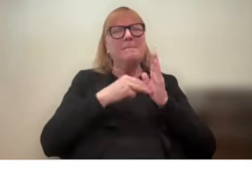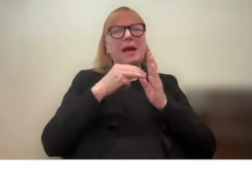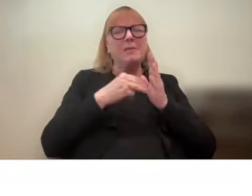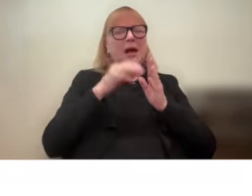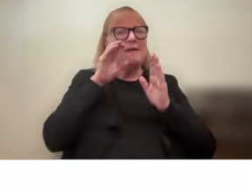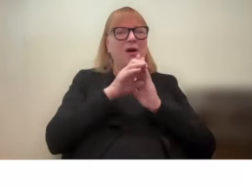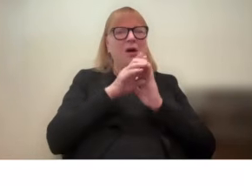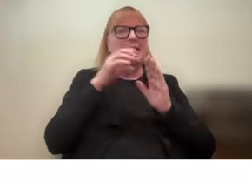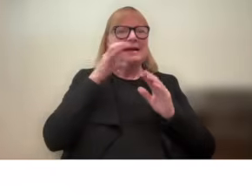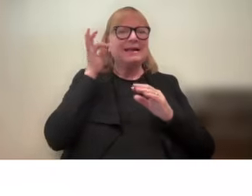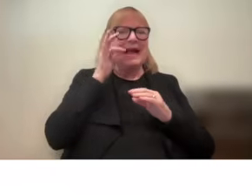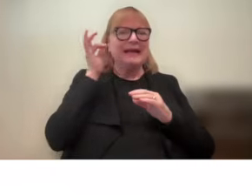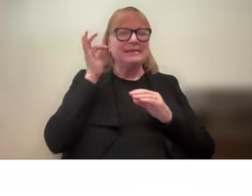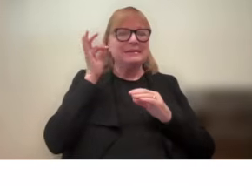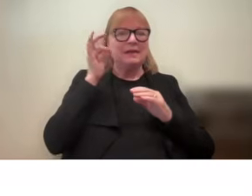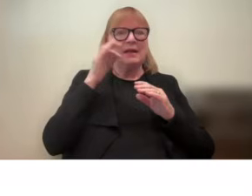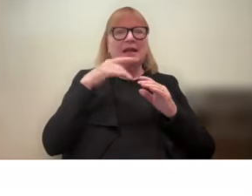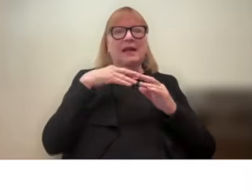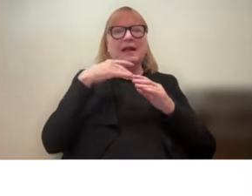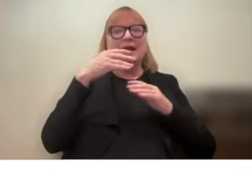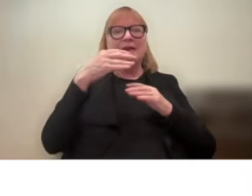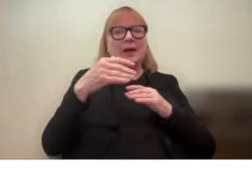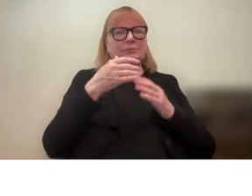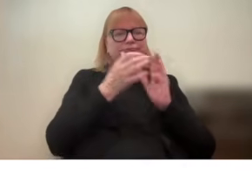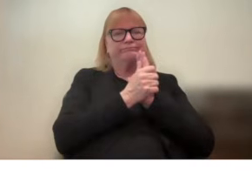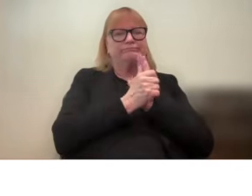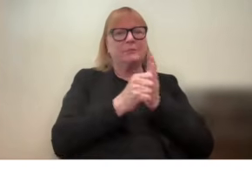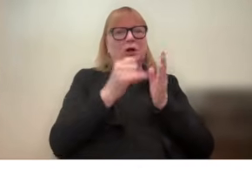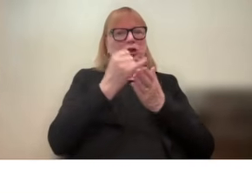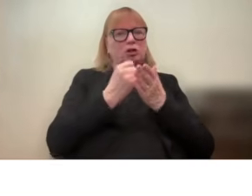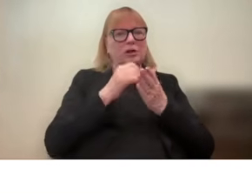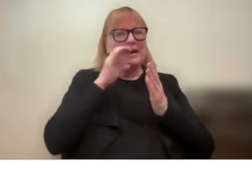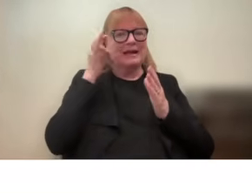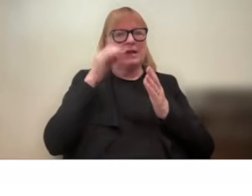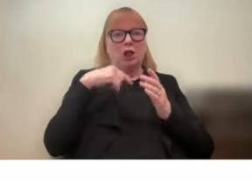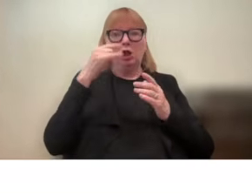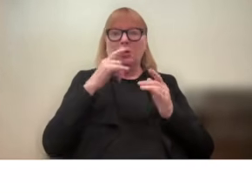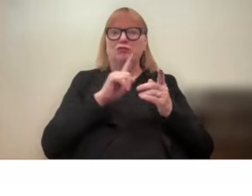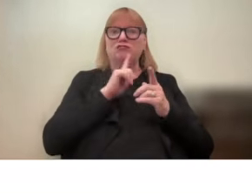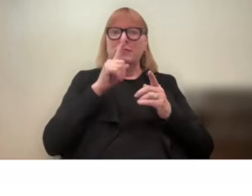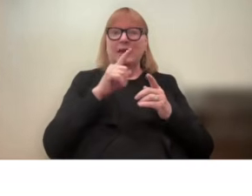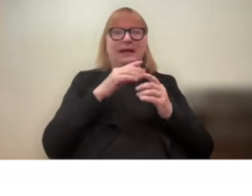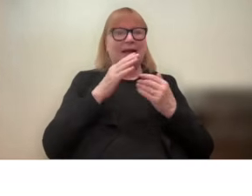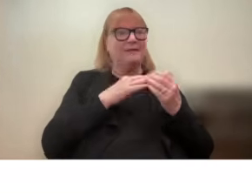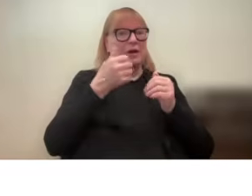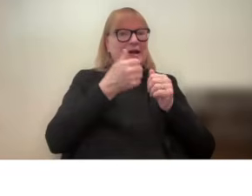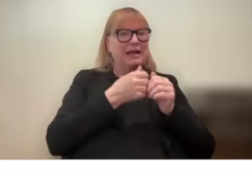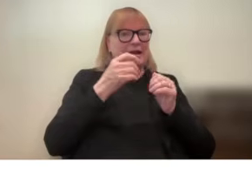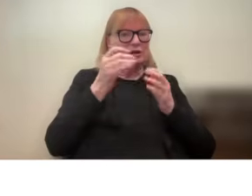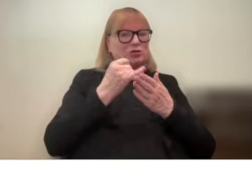of photos of cats, and eventually they become incredibly good at drawing new cats that look realistic, even though each drawing